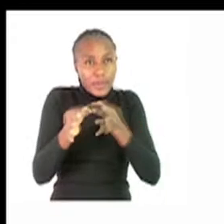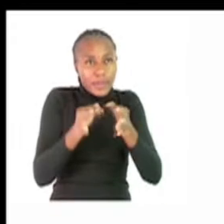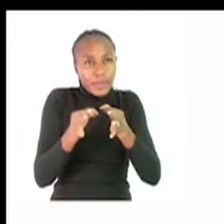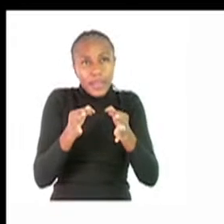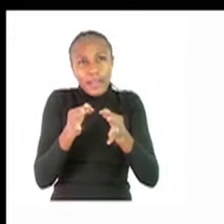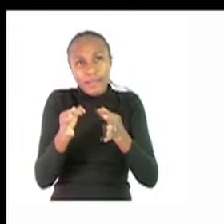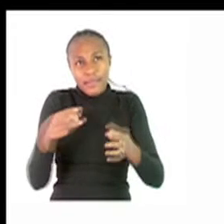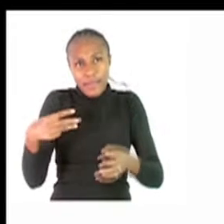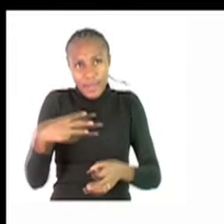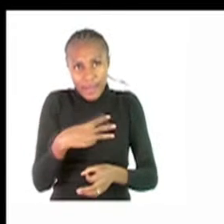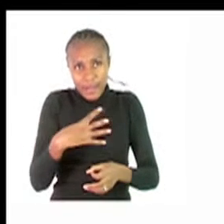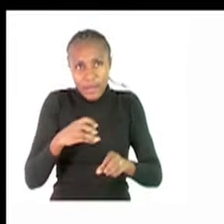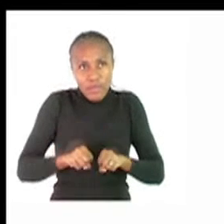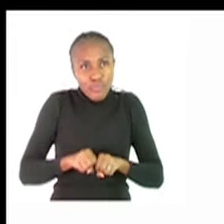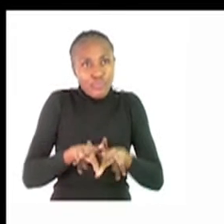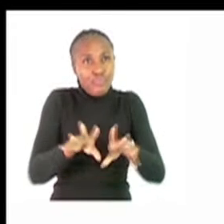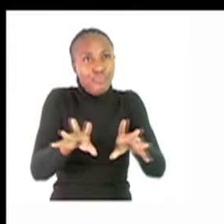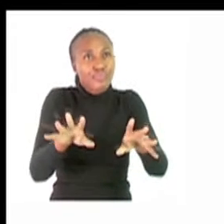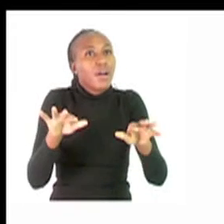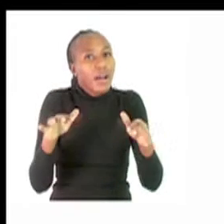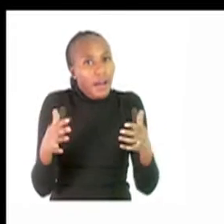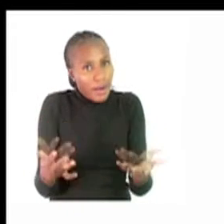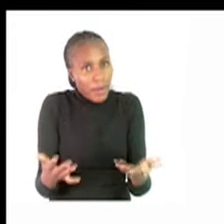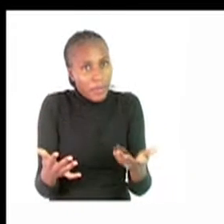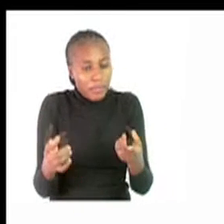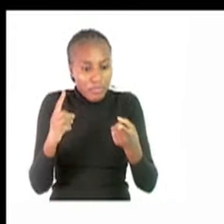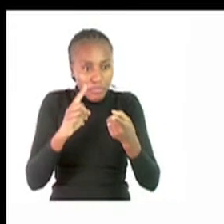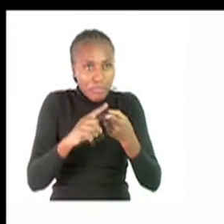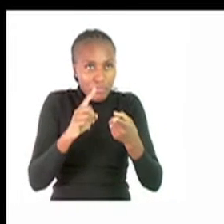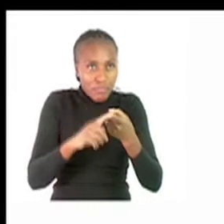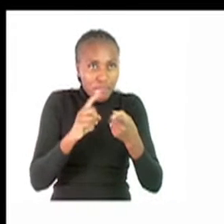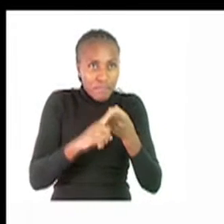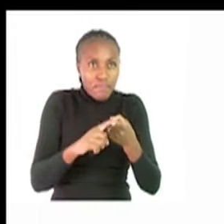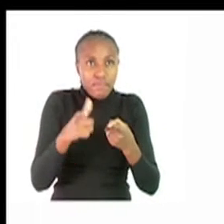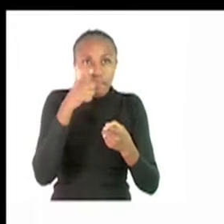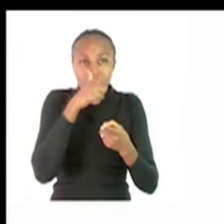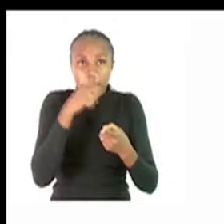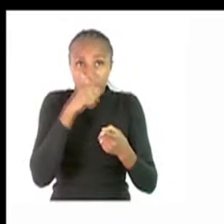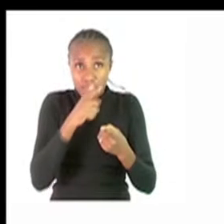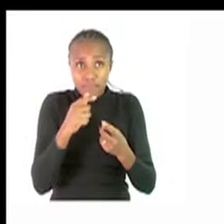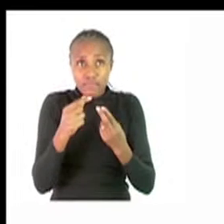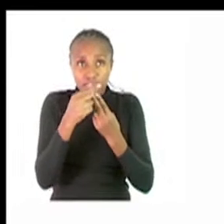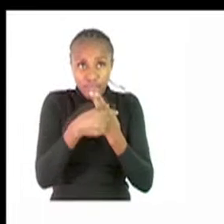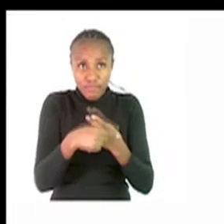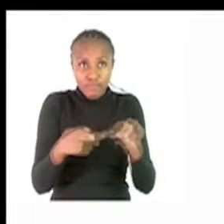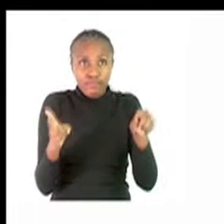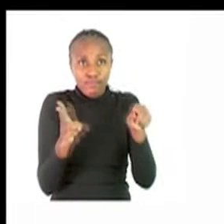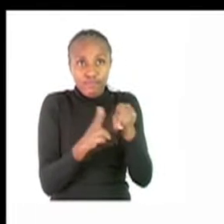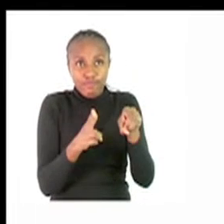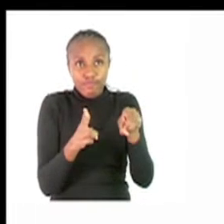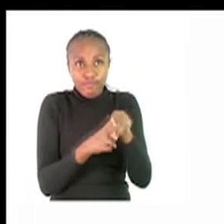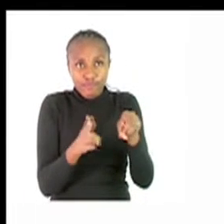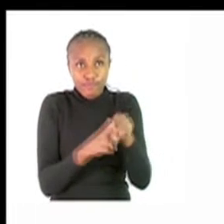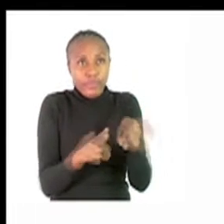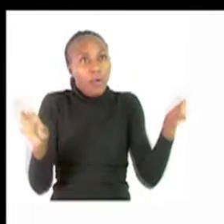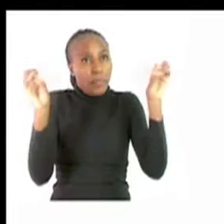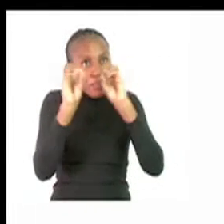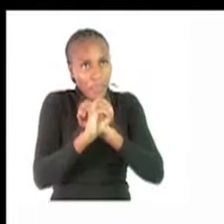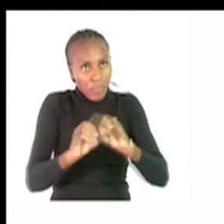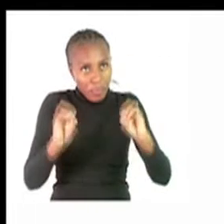can be transmitted. Unprotected sex. When you practice unprotected